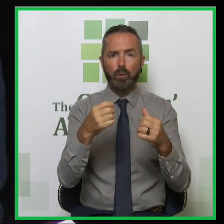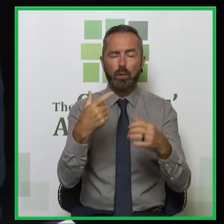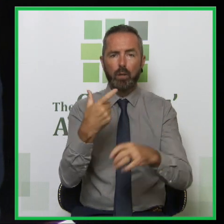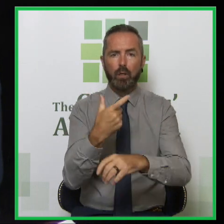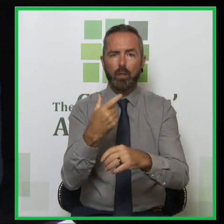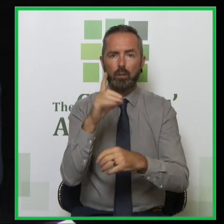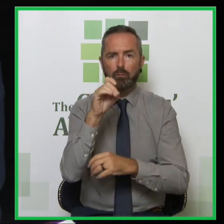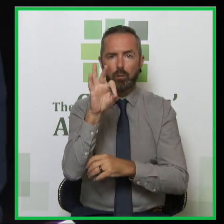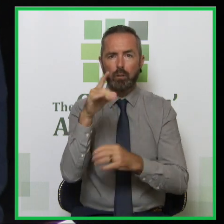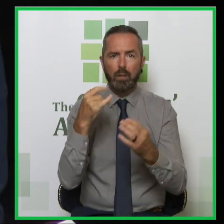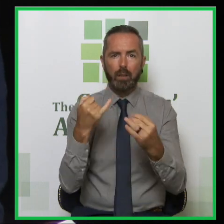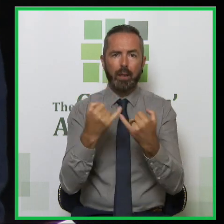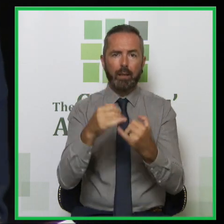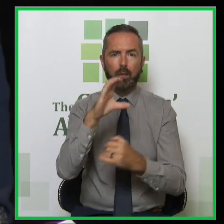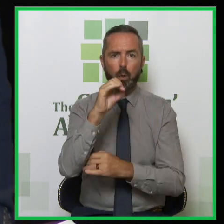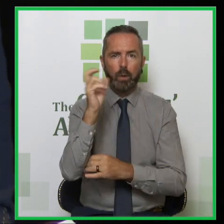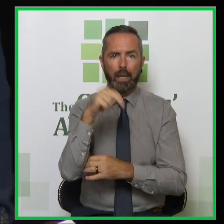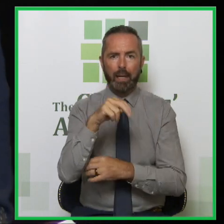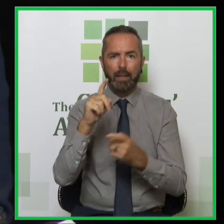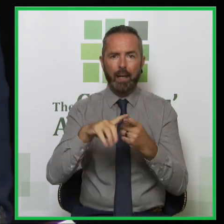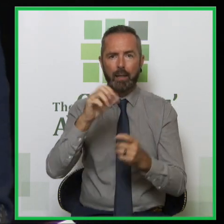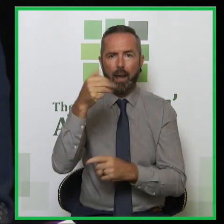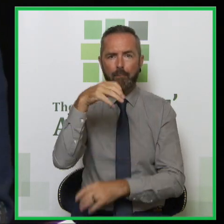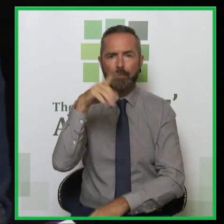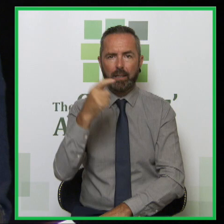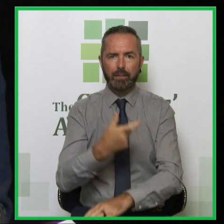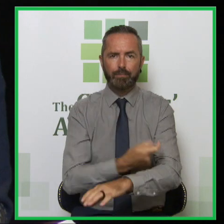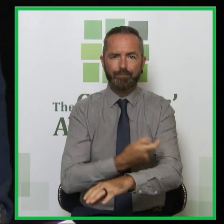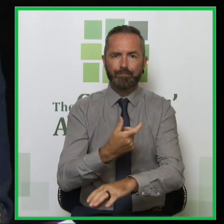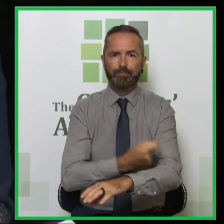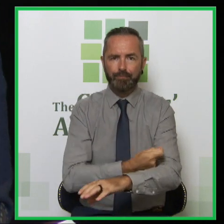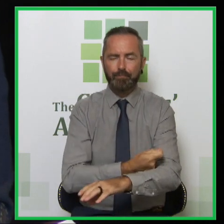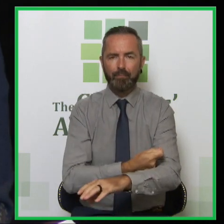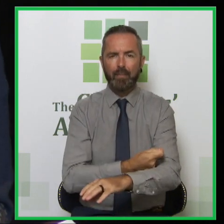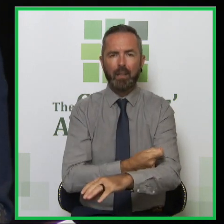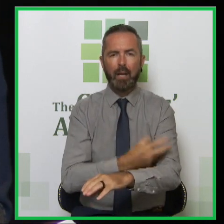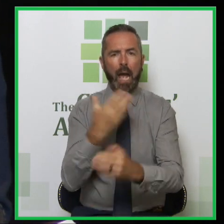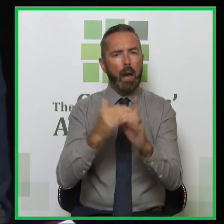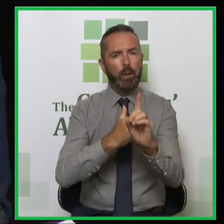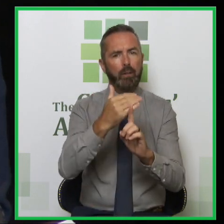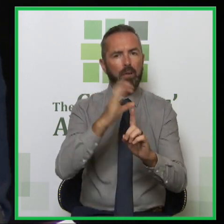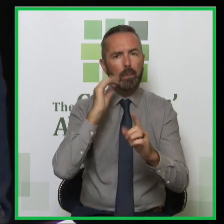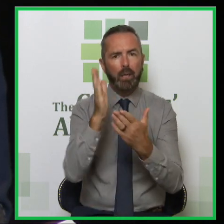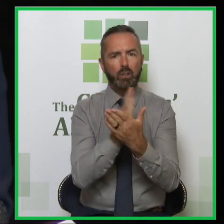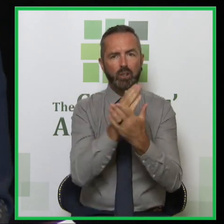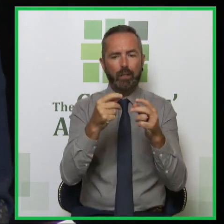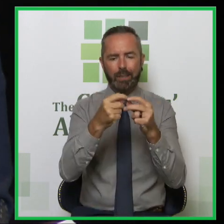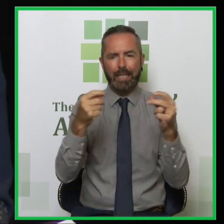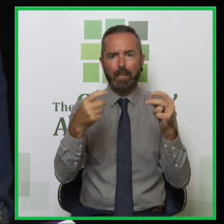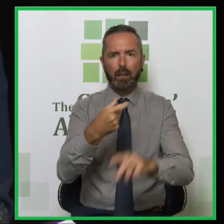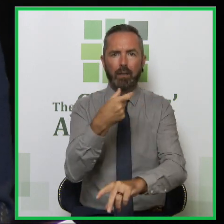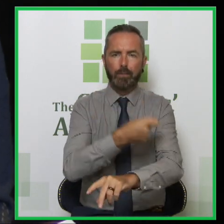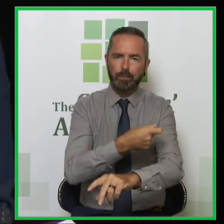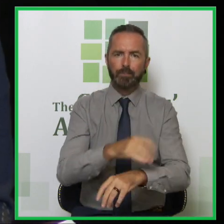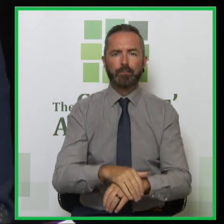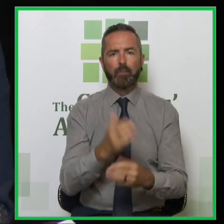and cocaine, and this is because of the increased frequency of use and sharing of injecting paraphernalia. Mental health